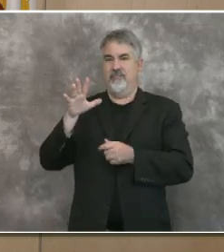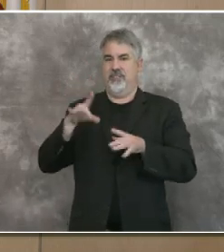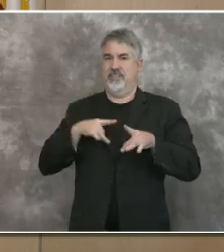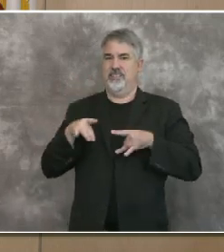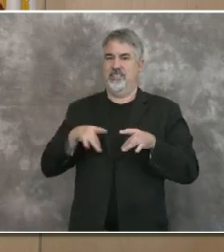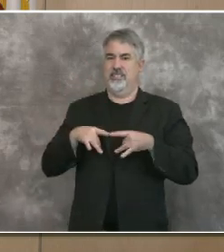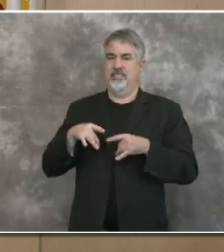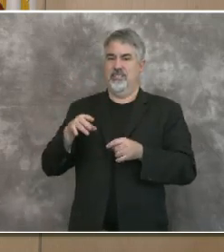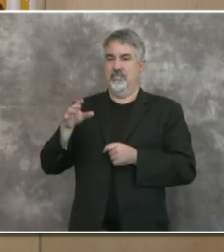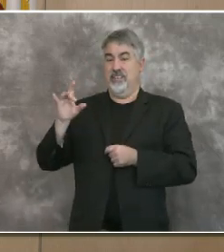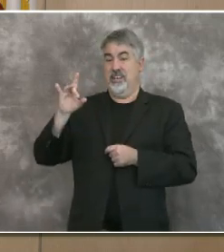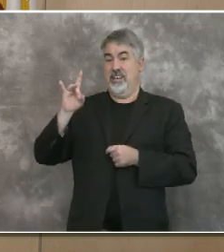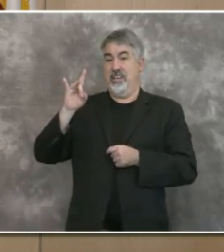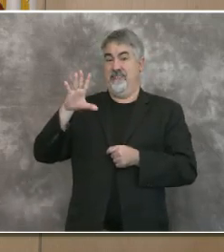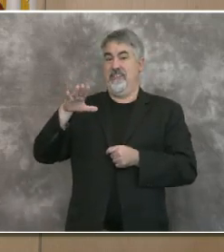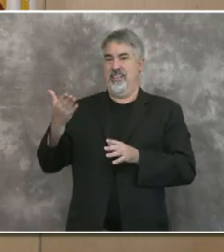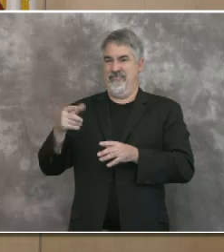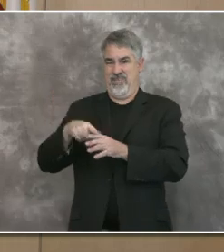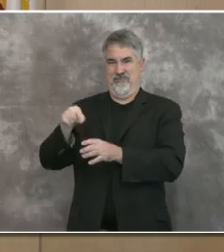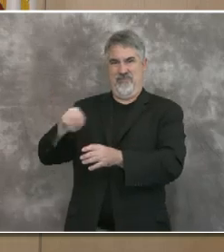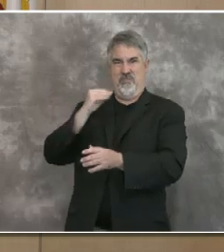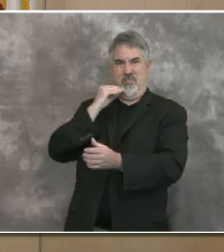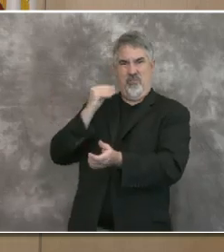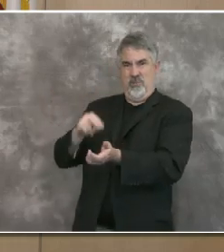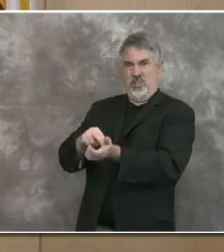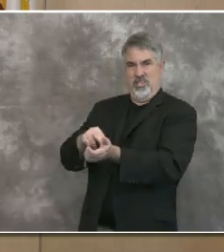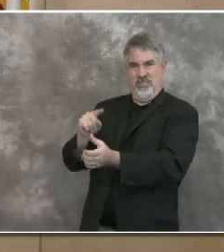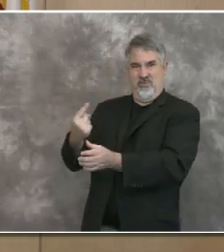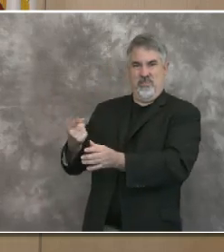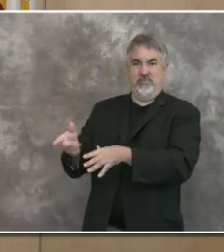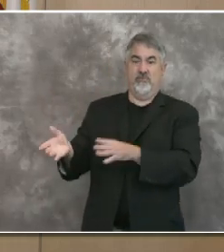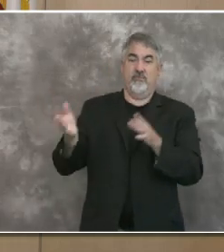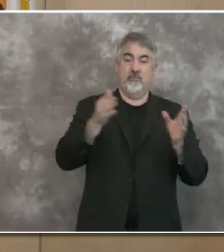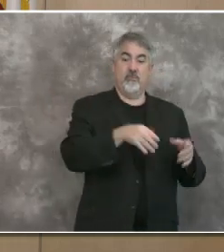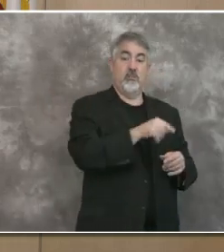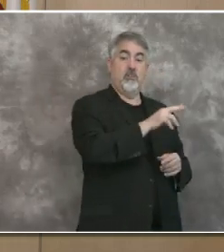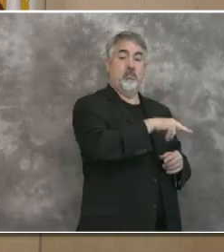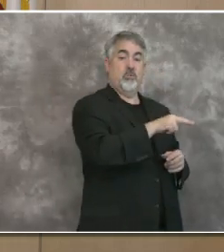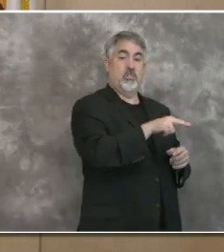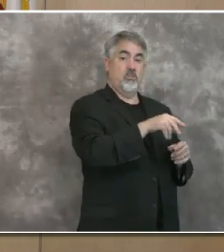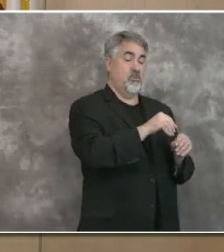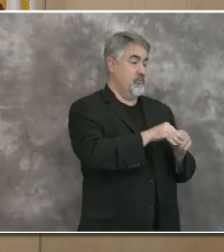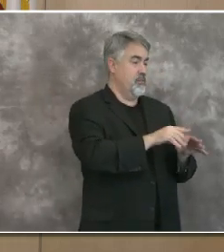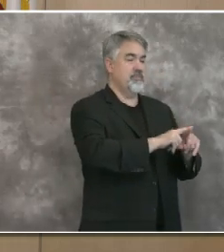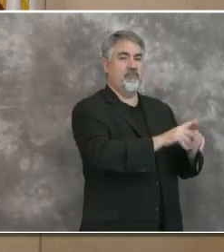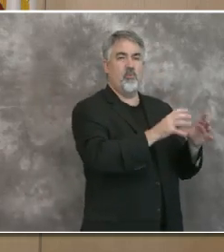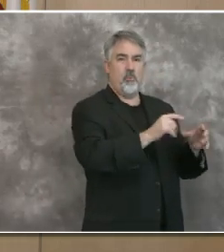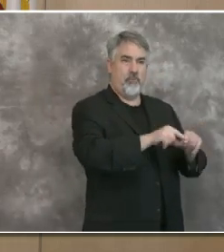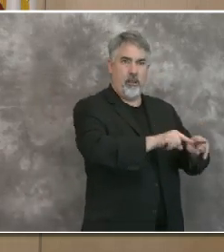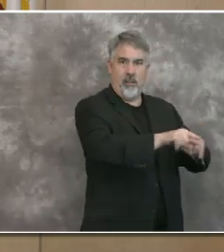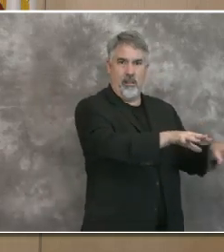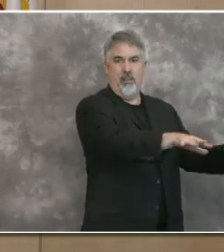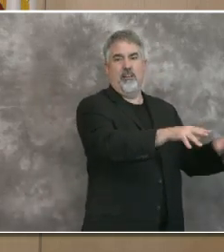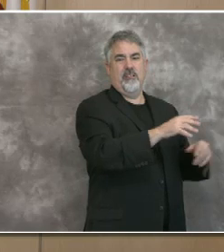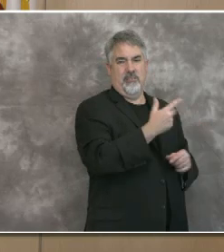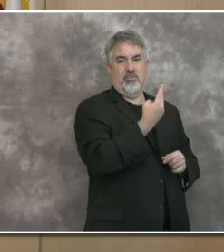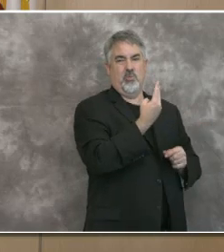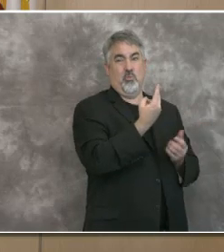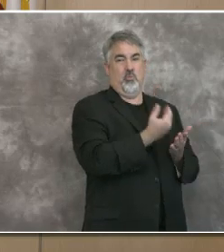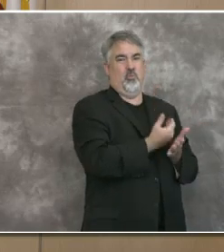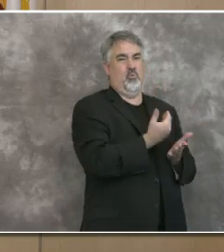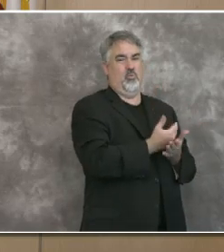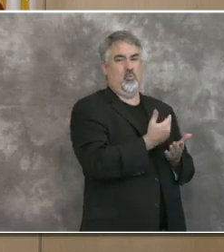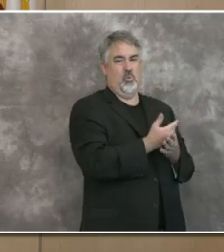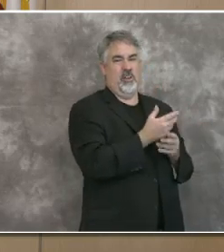community setting locations, we have 22 active outbreaks, and this includes 2 new outbreaks reported today,